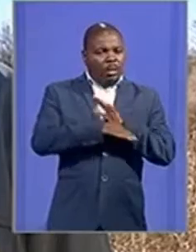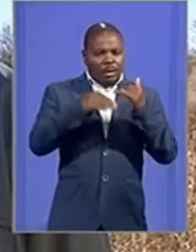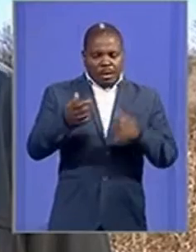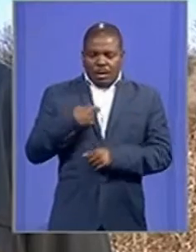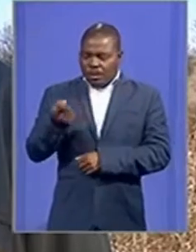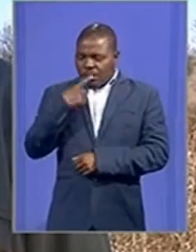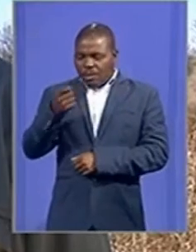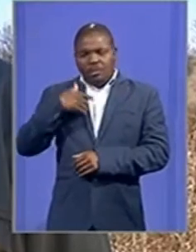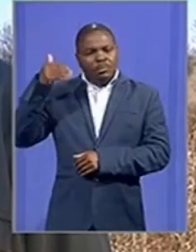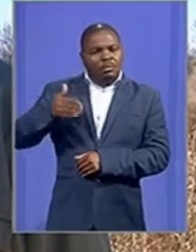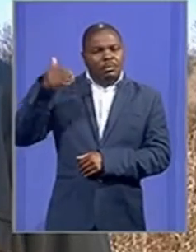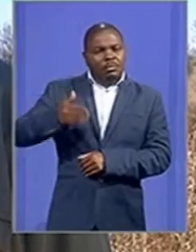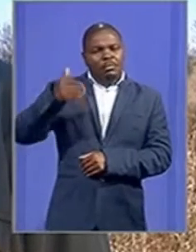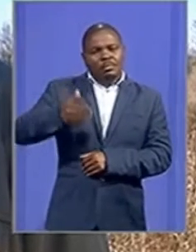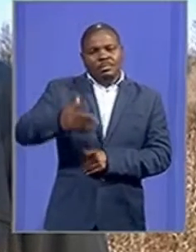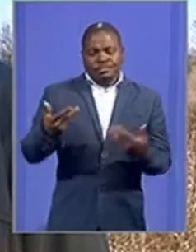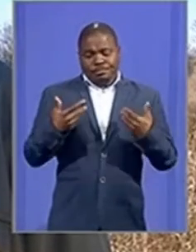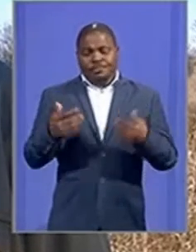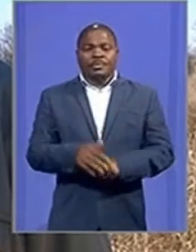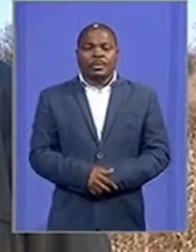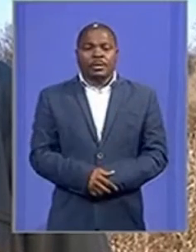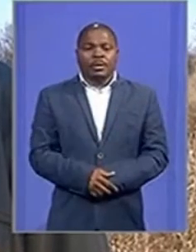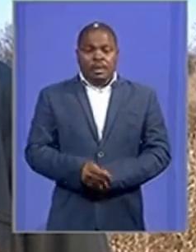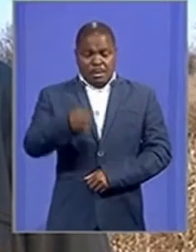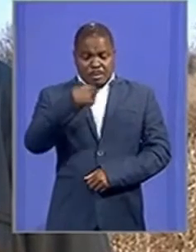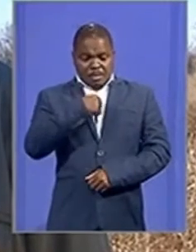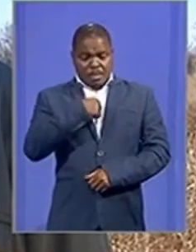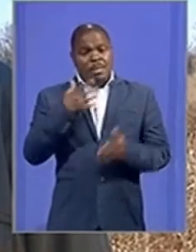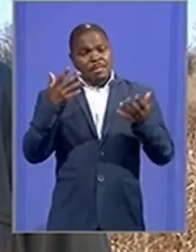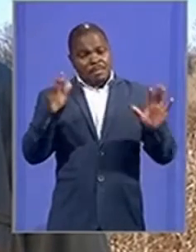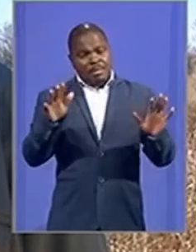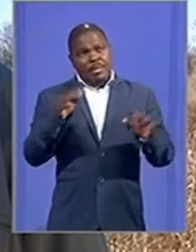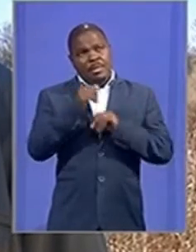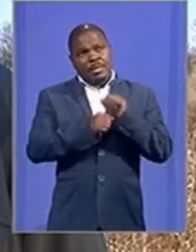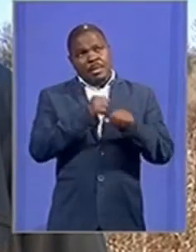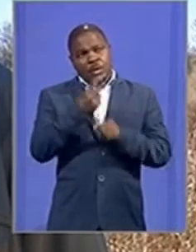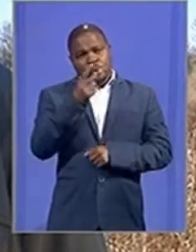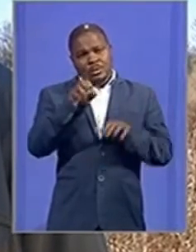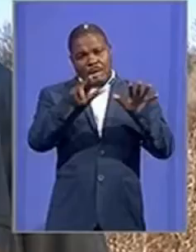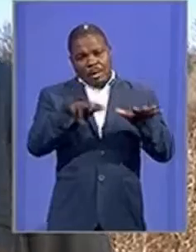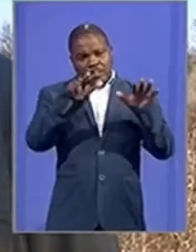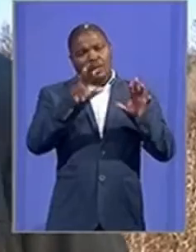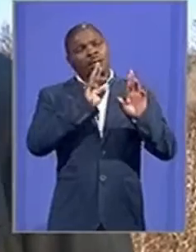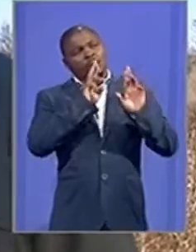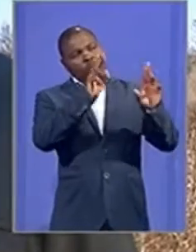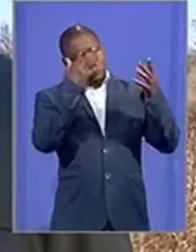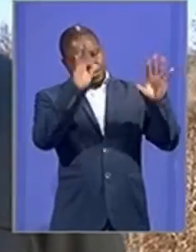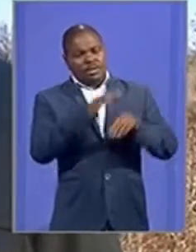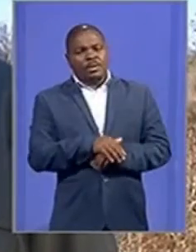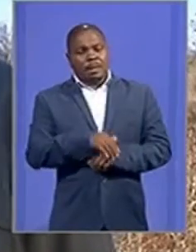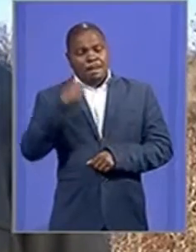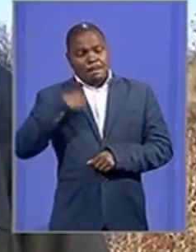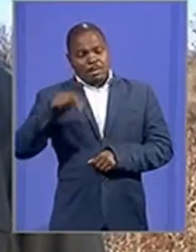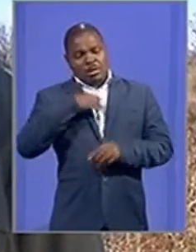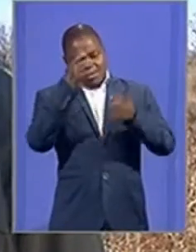treatment. And I reported this, I think in 2018, to say, guys, I went to the municipality to report.